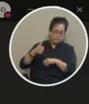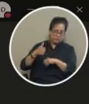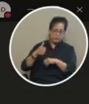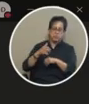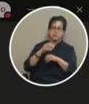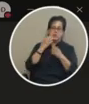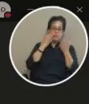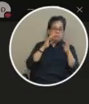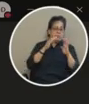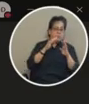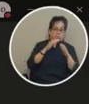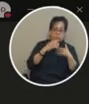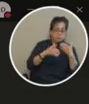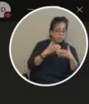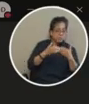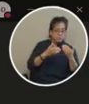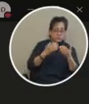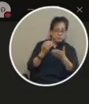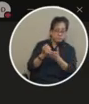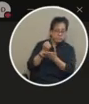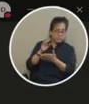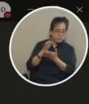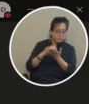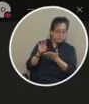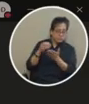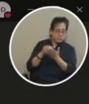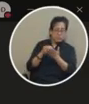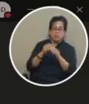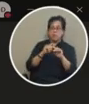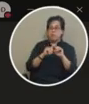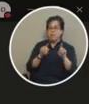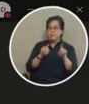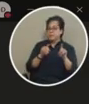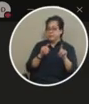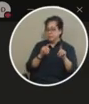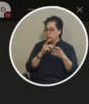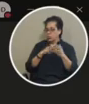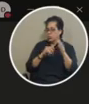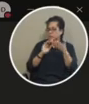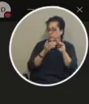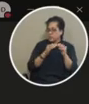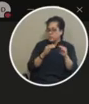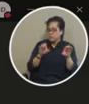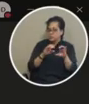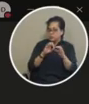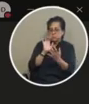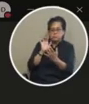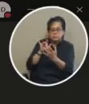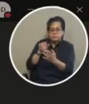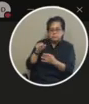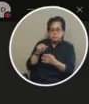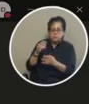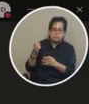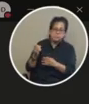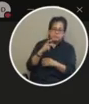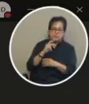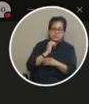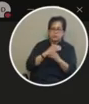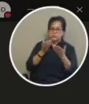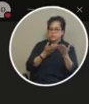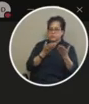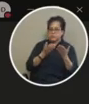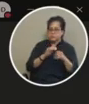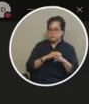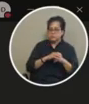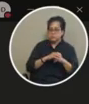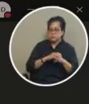know what the process of obtaining those dollars is, but I would like to know what the city's doing to reach out for them and to get our services back on the